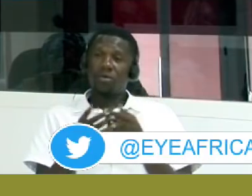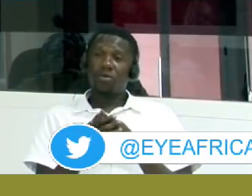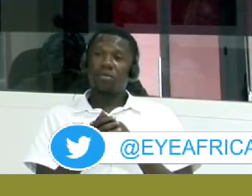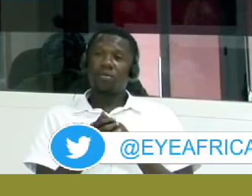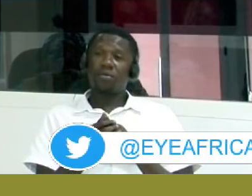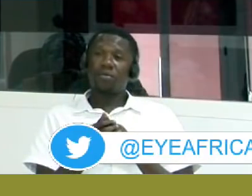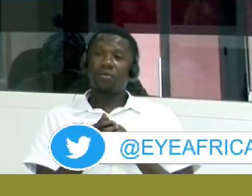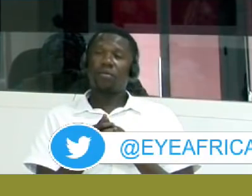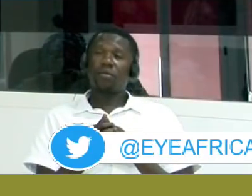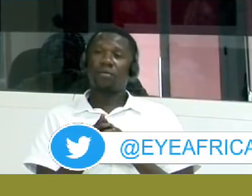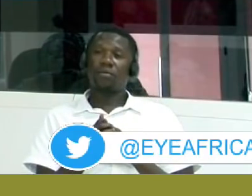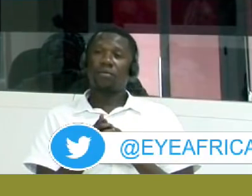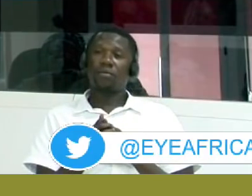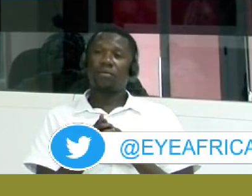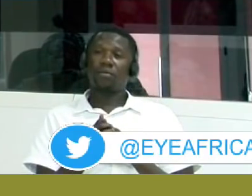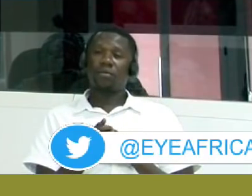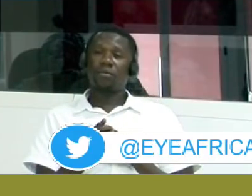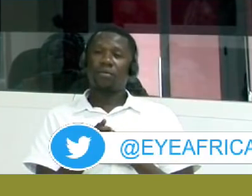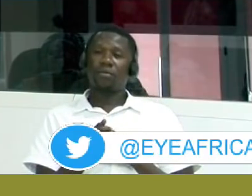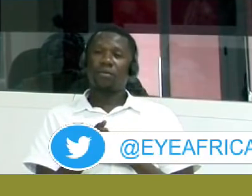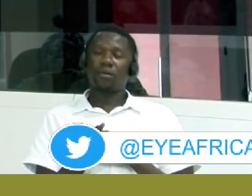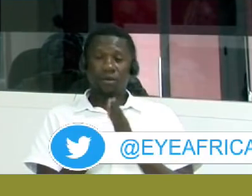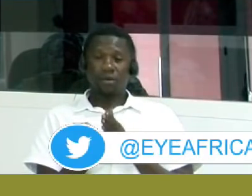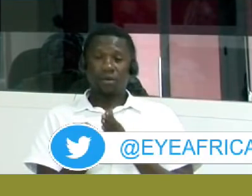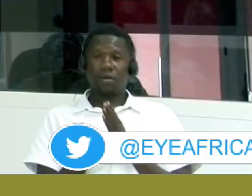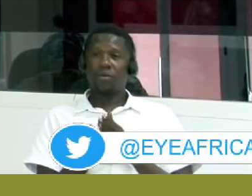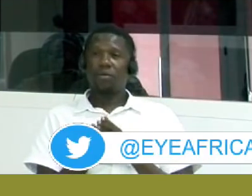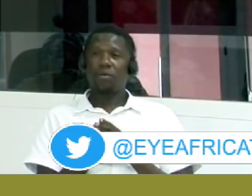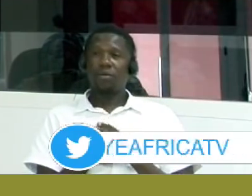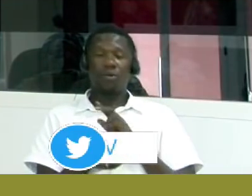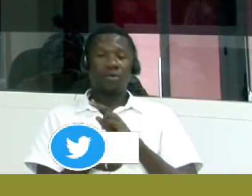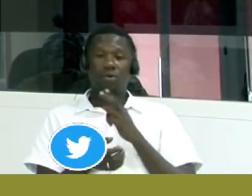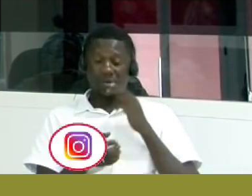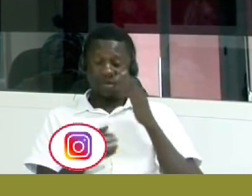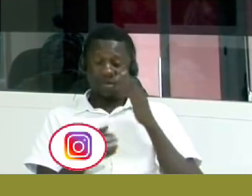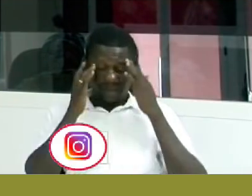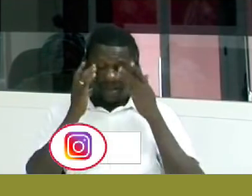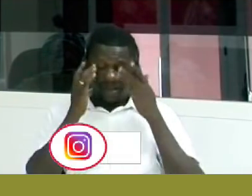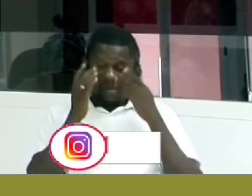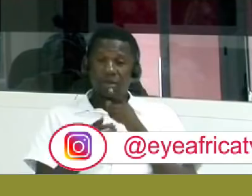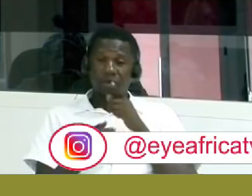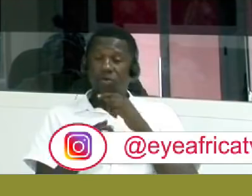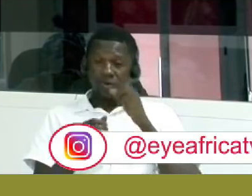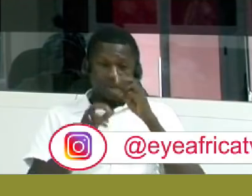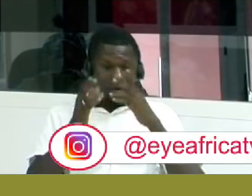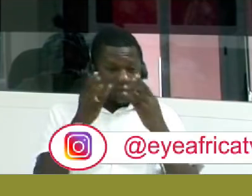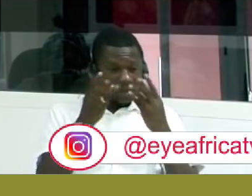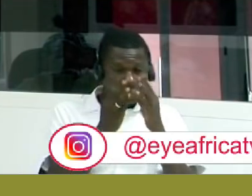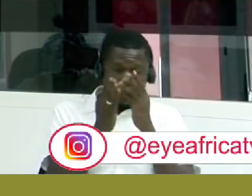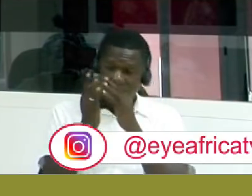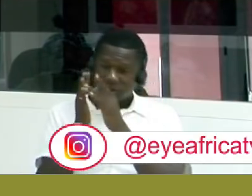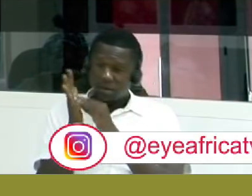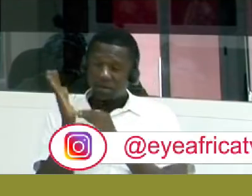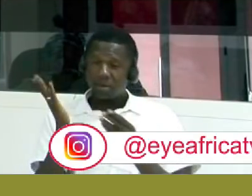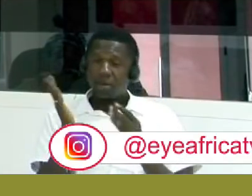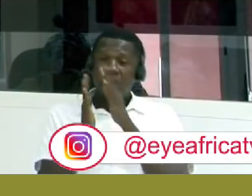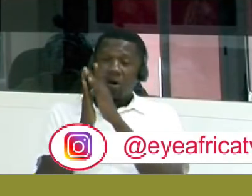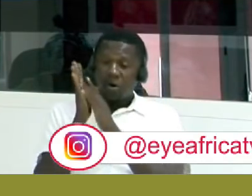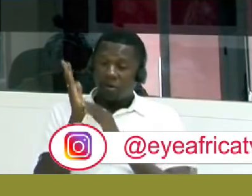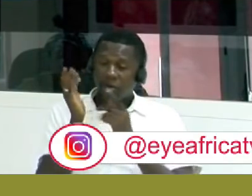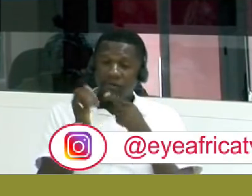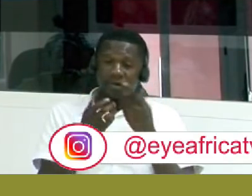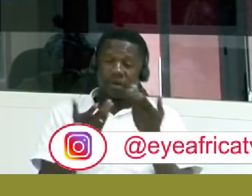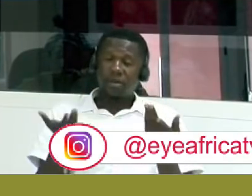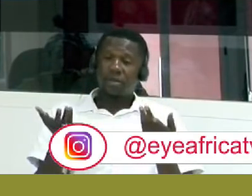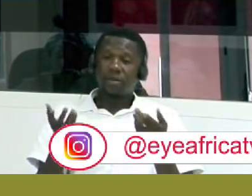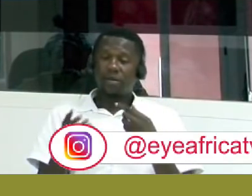counsel. Exactly. Precisely the point. You shouldn't be guessing. Did you do the audit of their ammunition? No, I